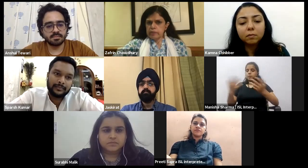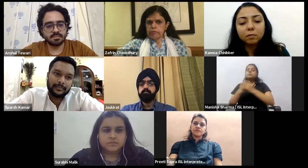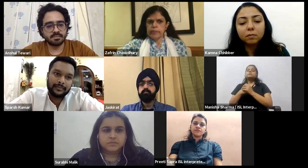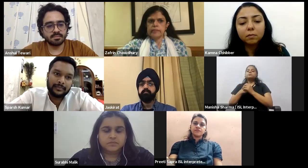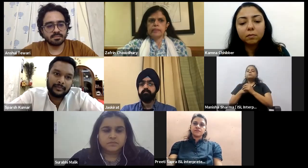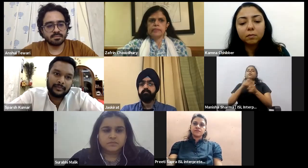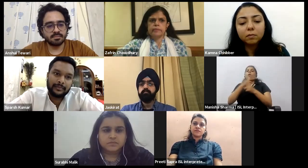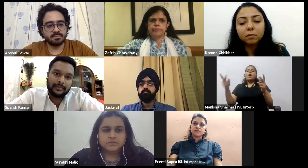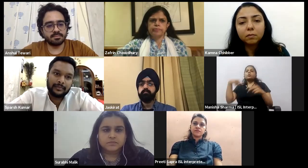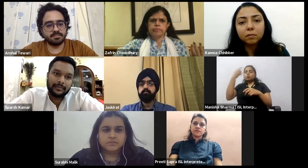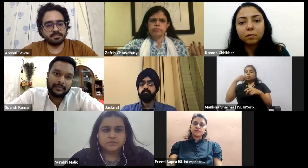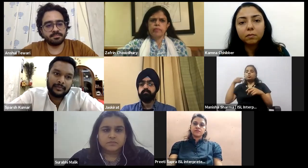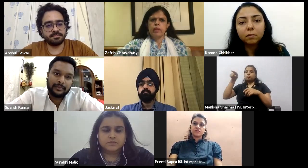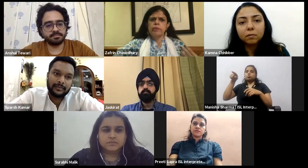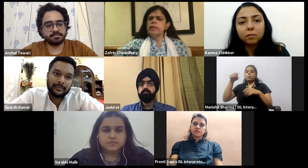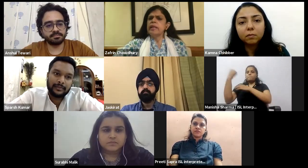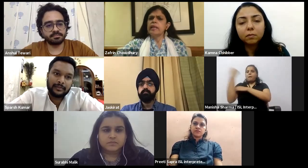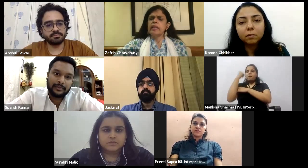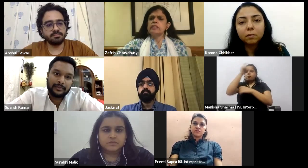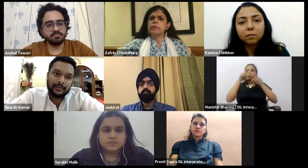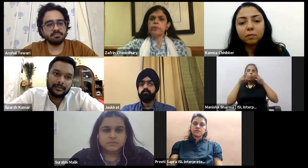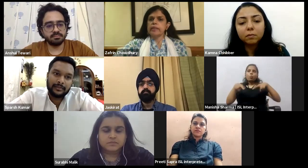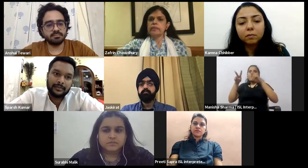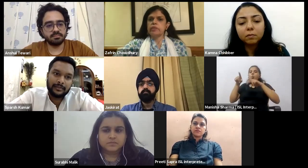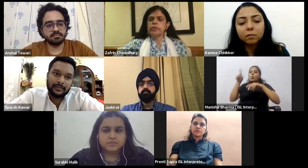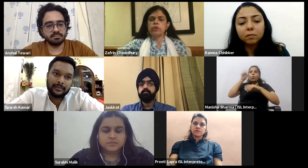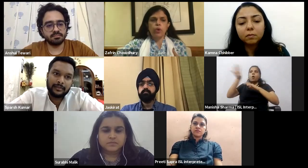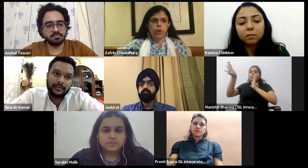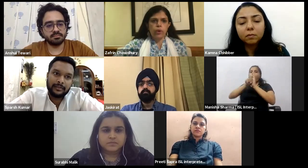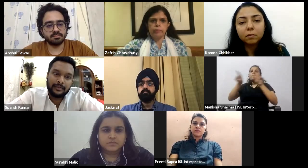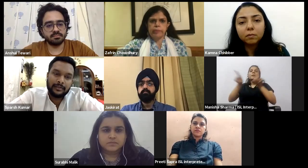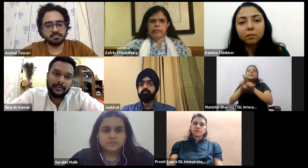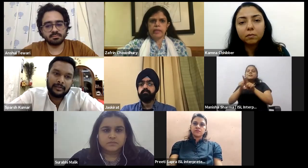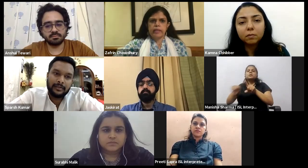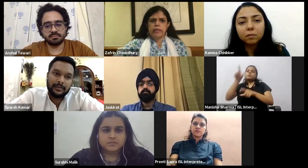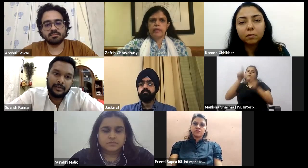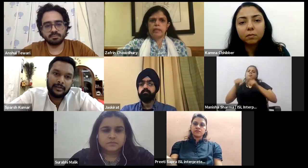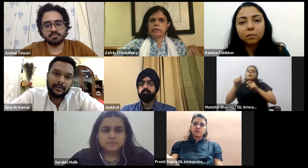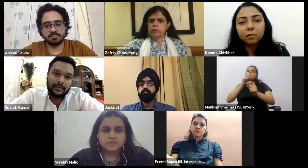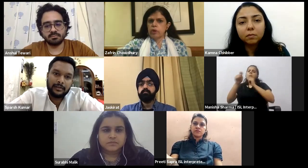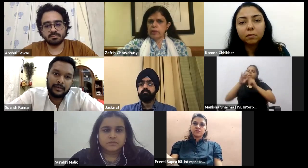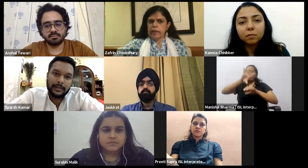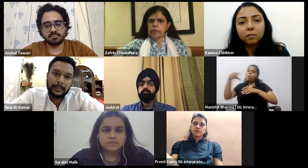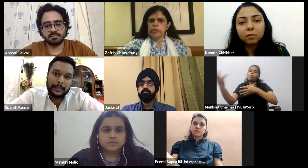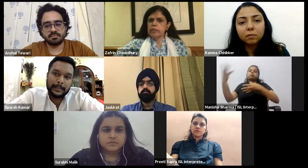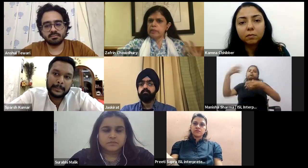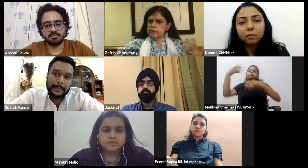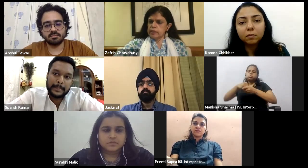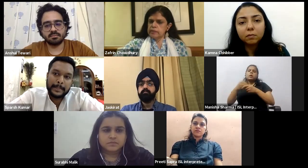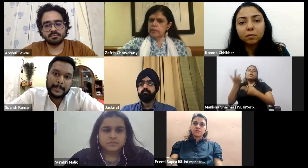other influencers, really engaging proactively with all media, all